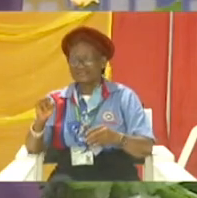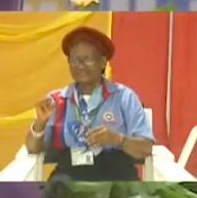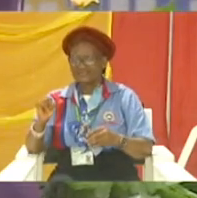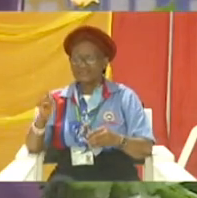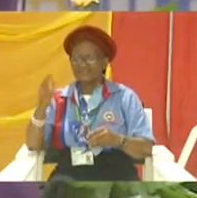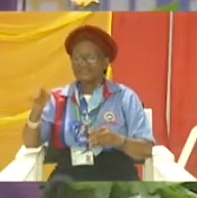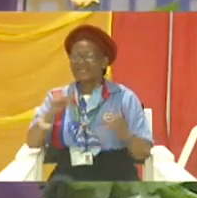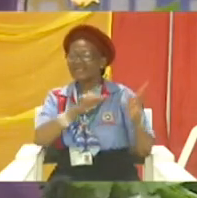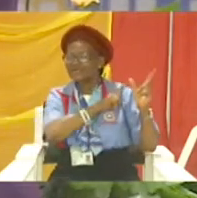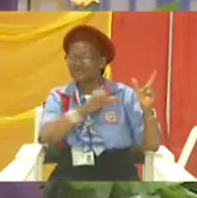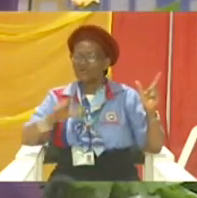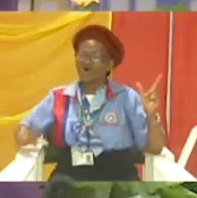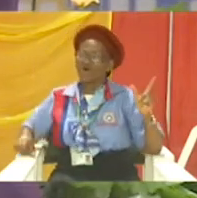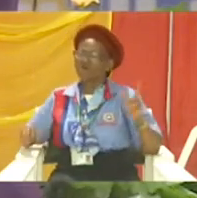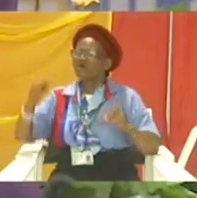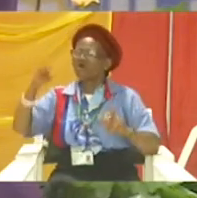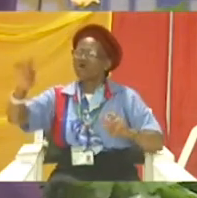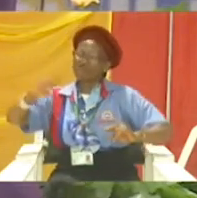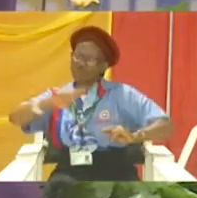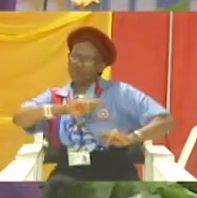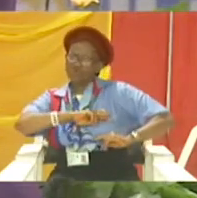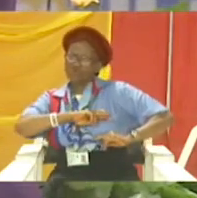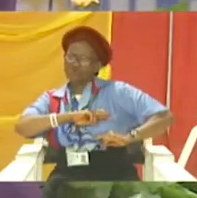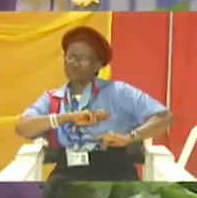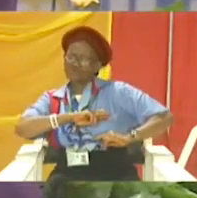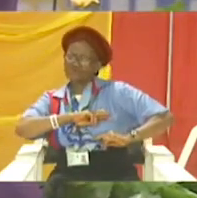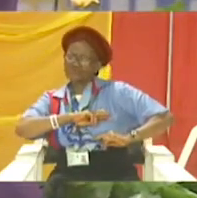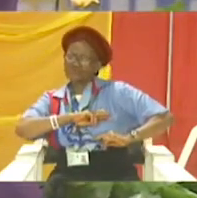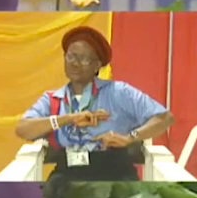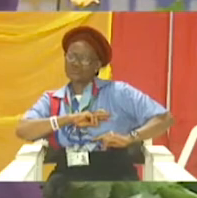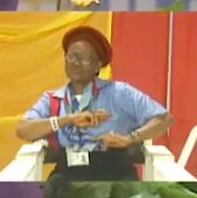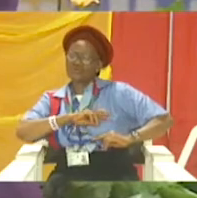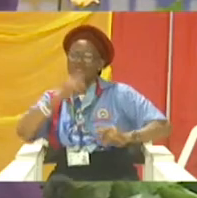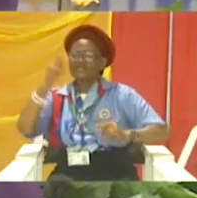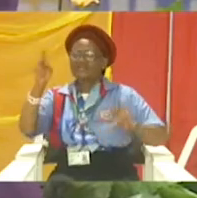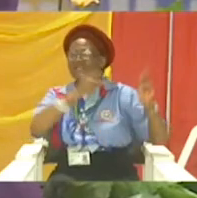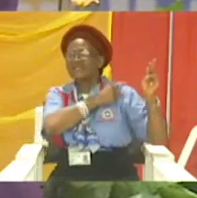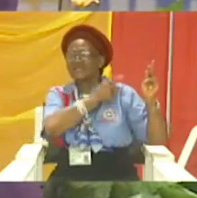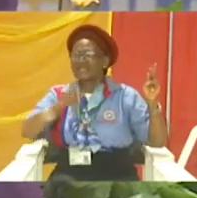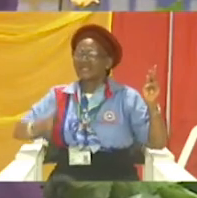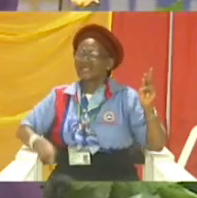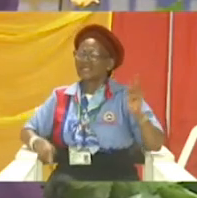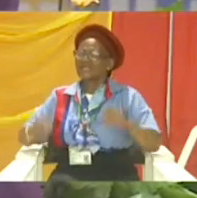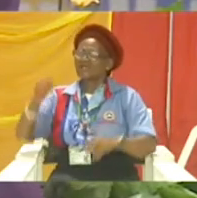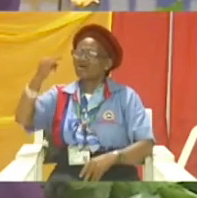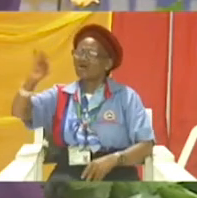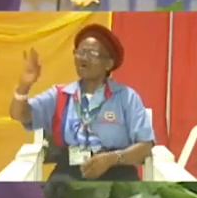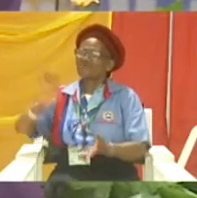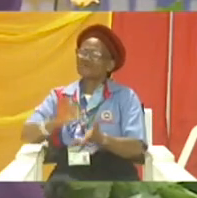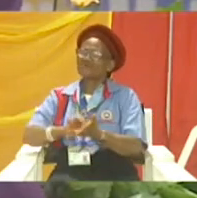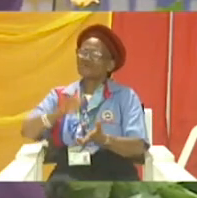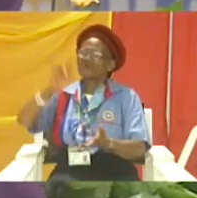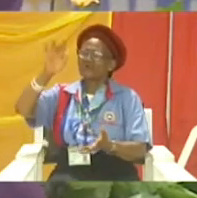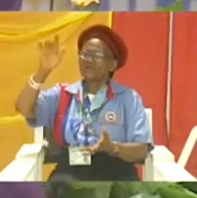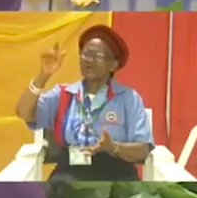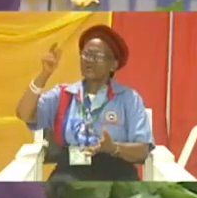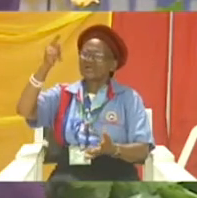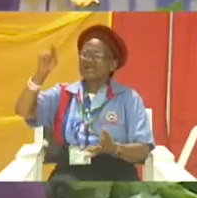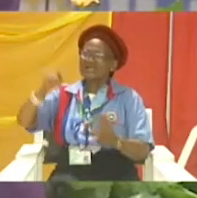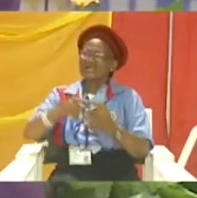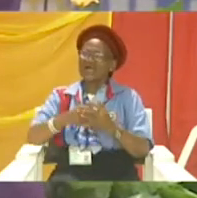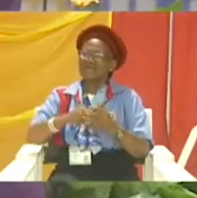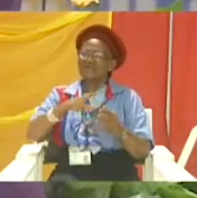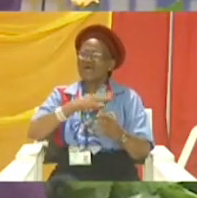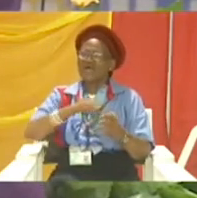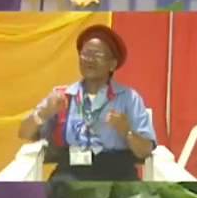the Lord of Hosts, the King of Glory, the Alpha and the